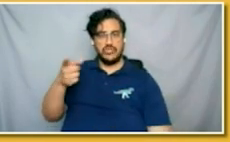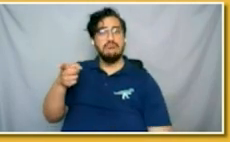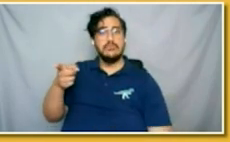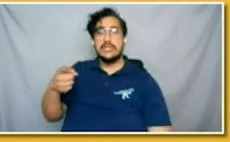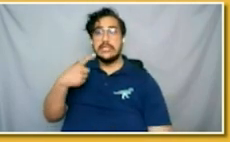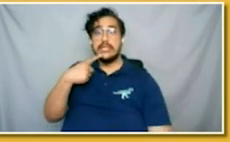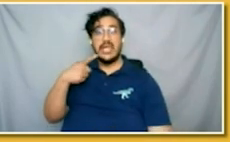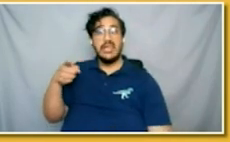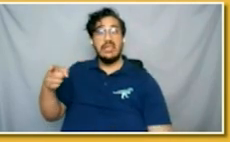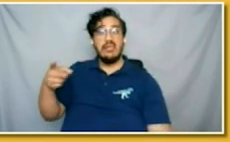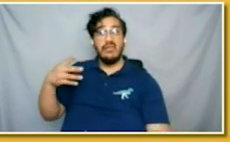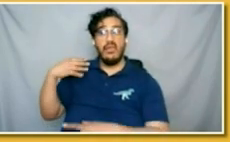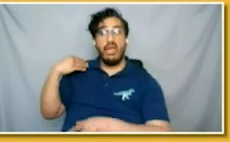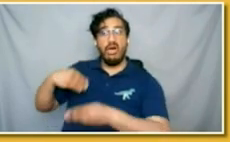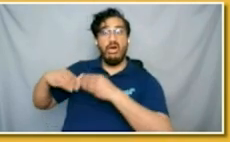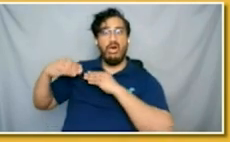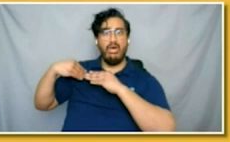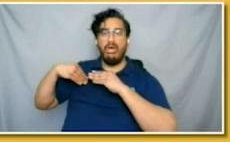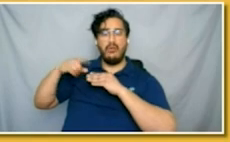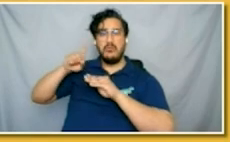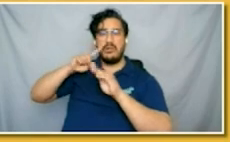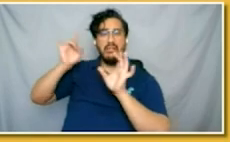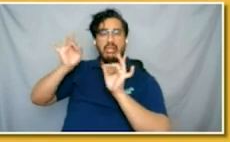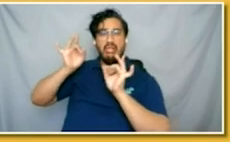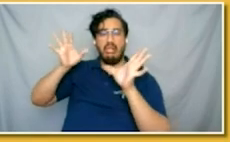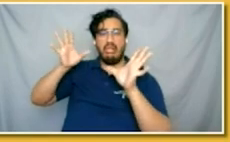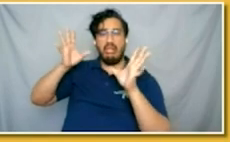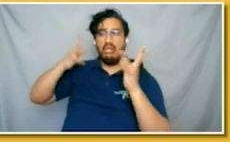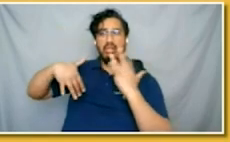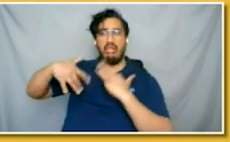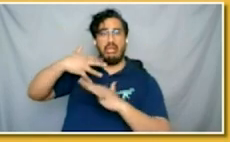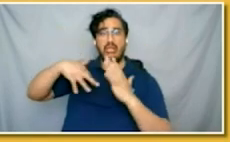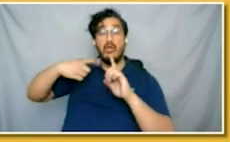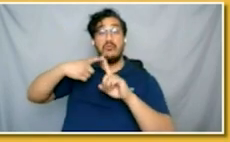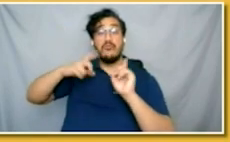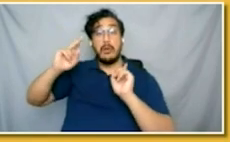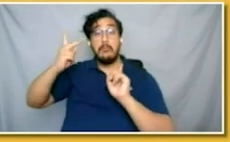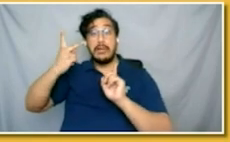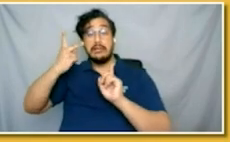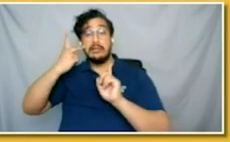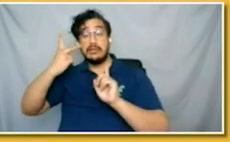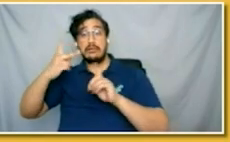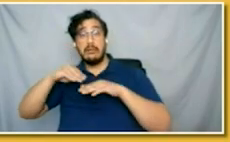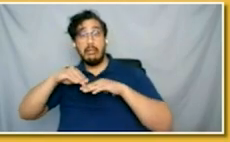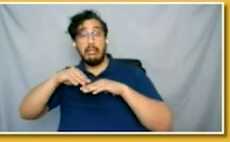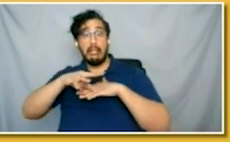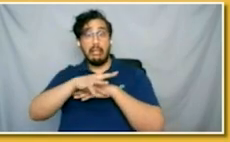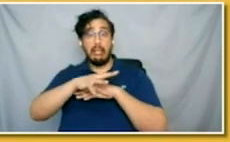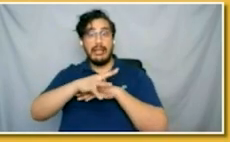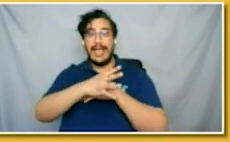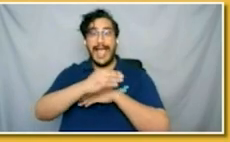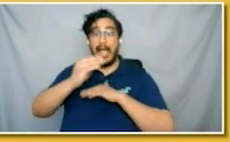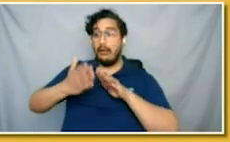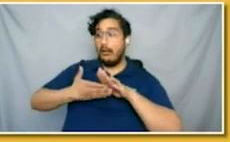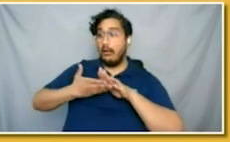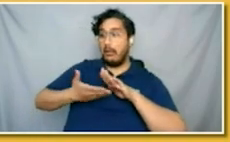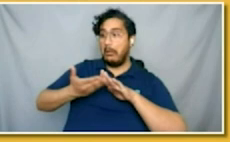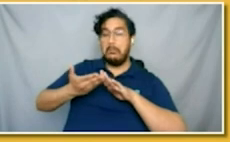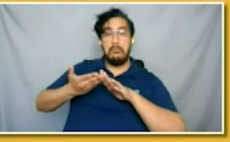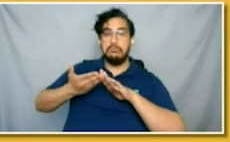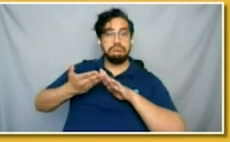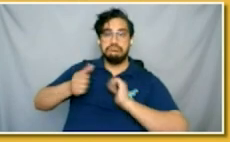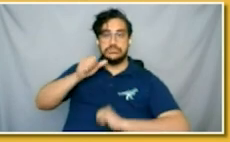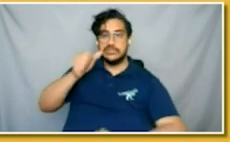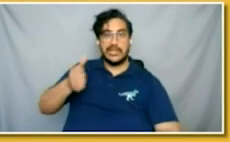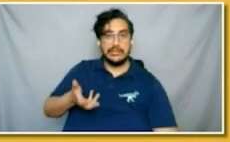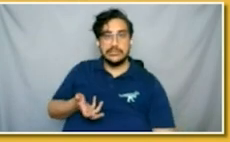unbelievable conditions of political influence and operational ineffectiveness. But back then, just like now, the plans to turn the post